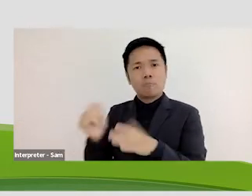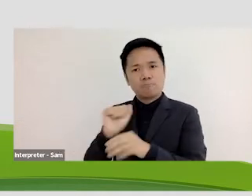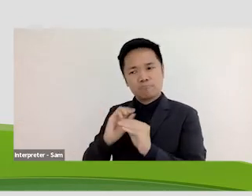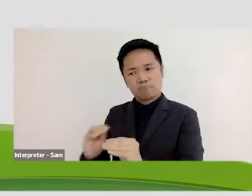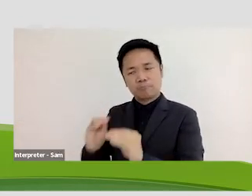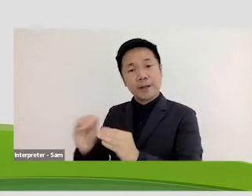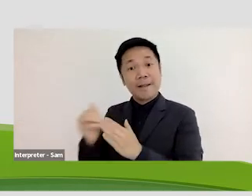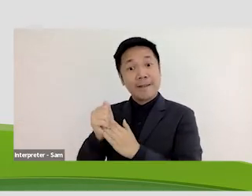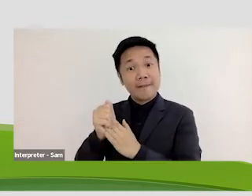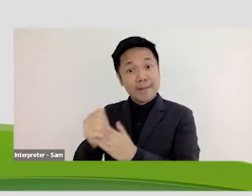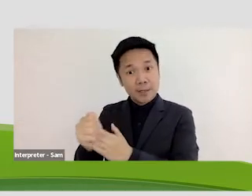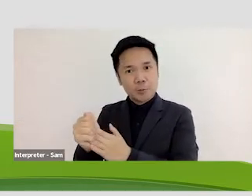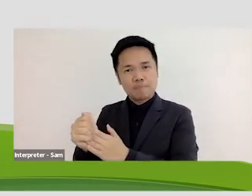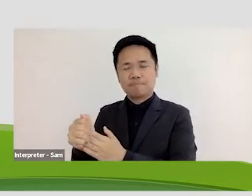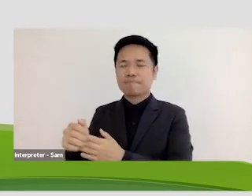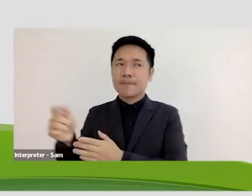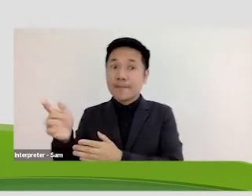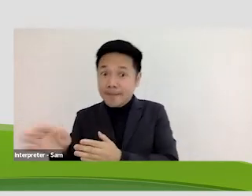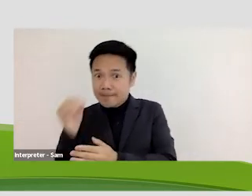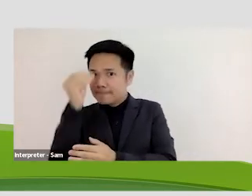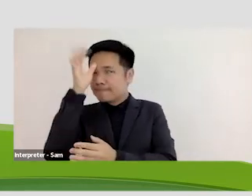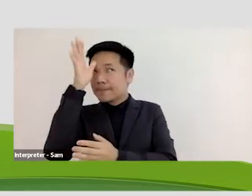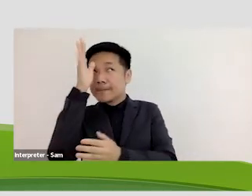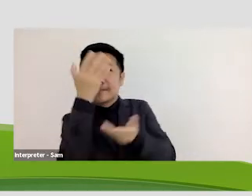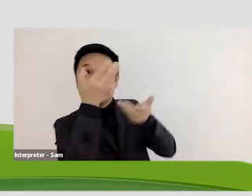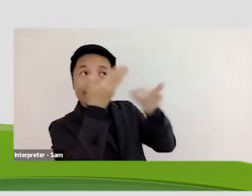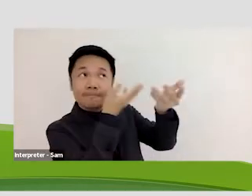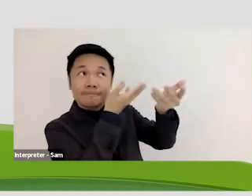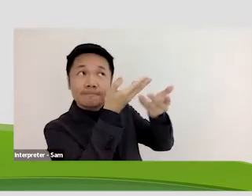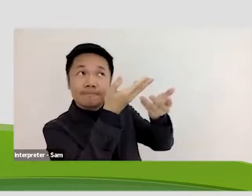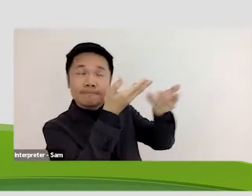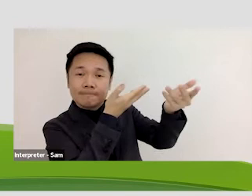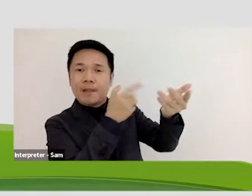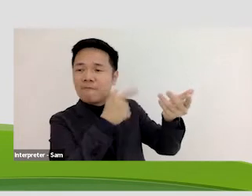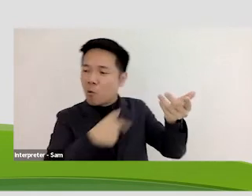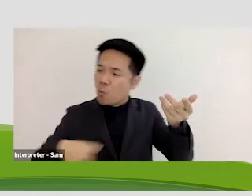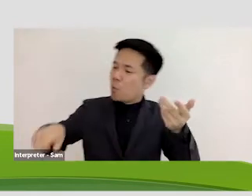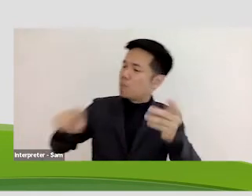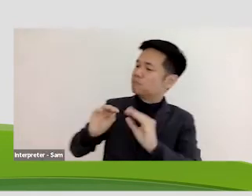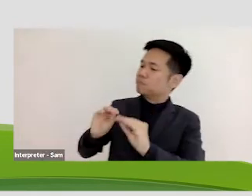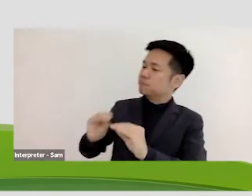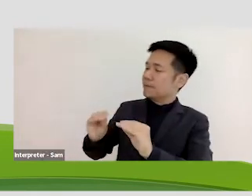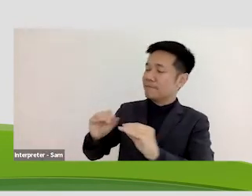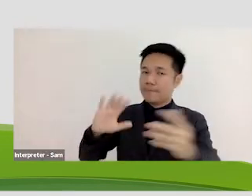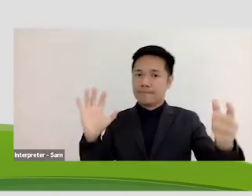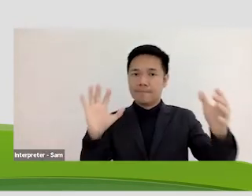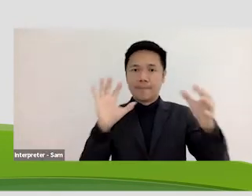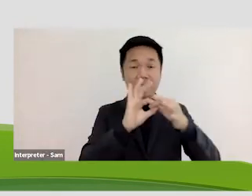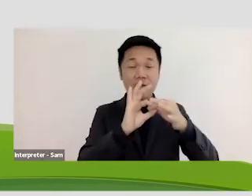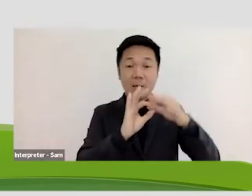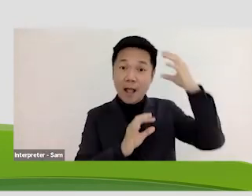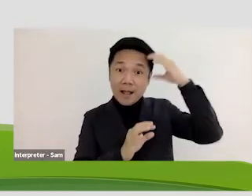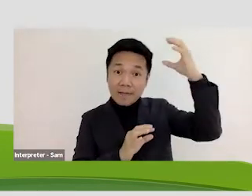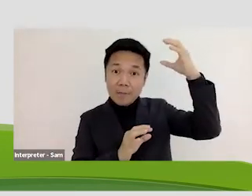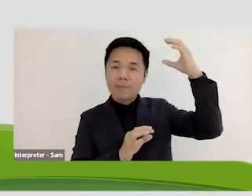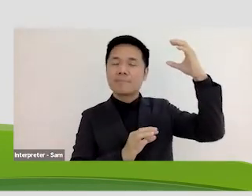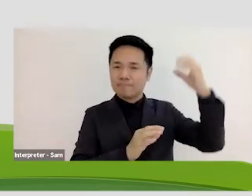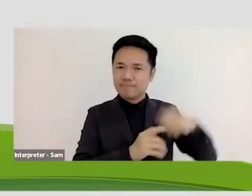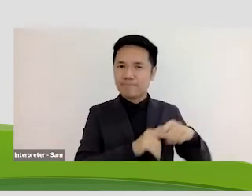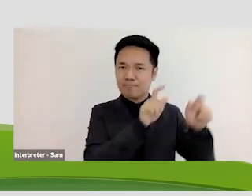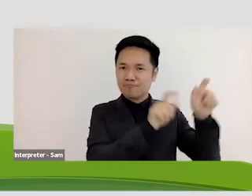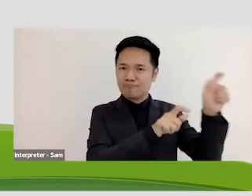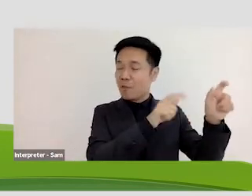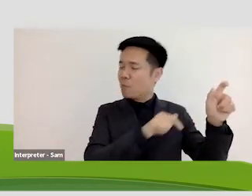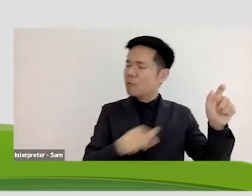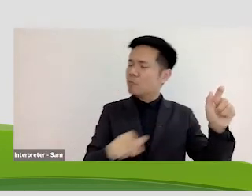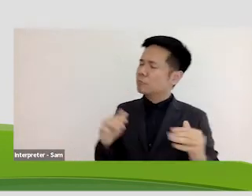negotiation skills, and equally invest in the capacity building of government officials to raise